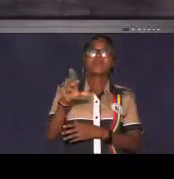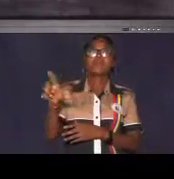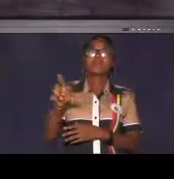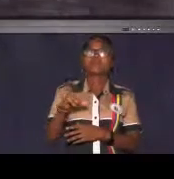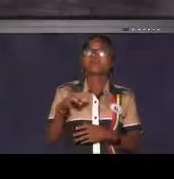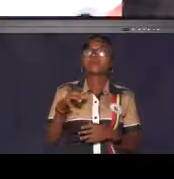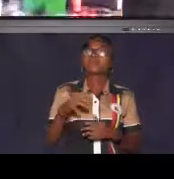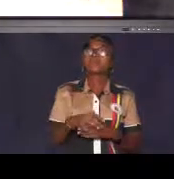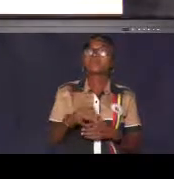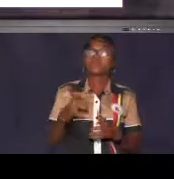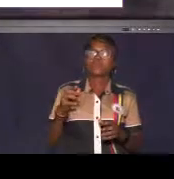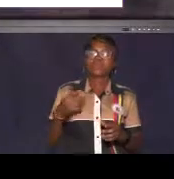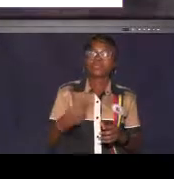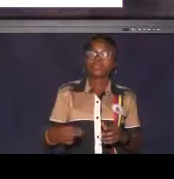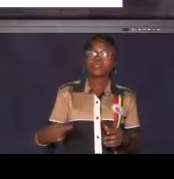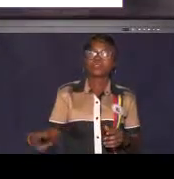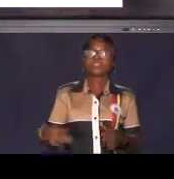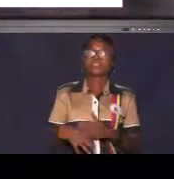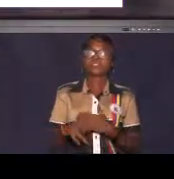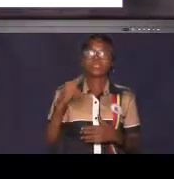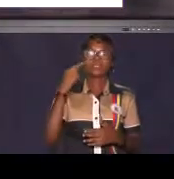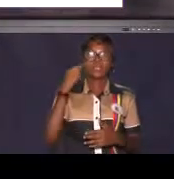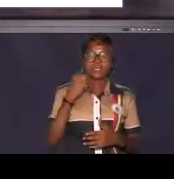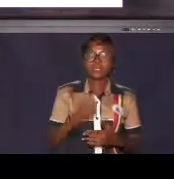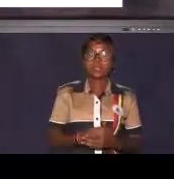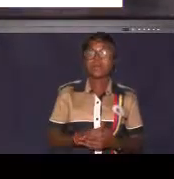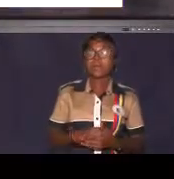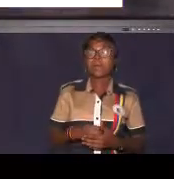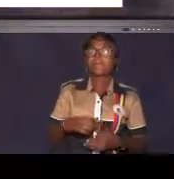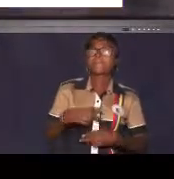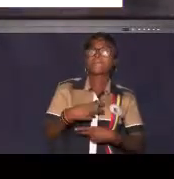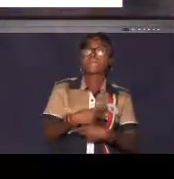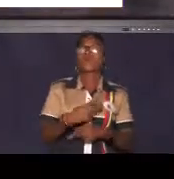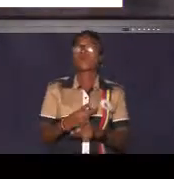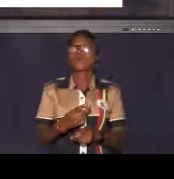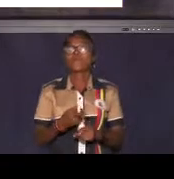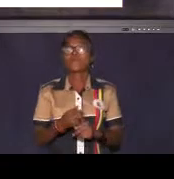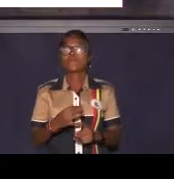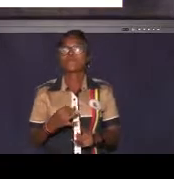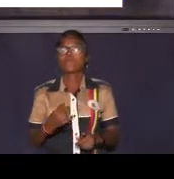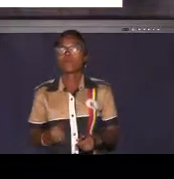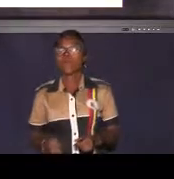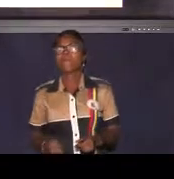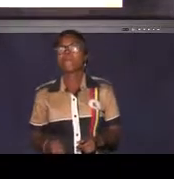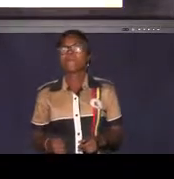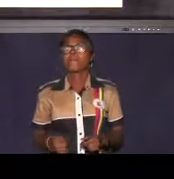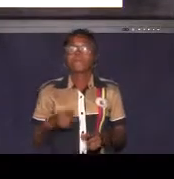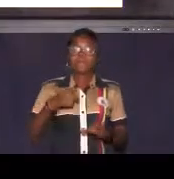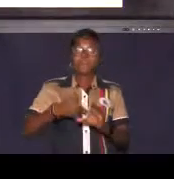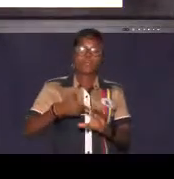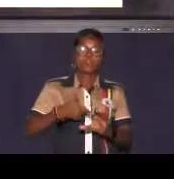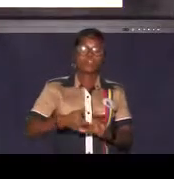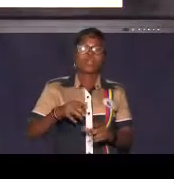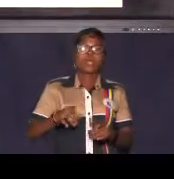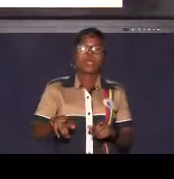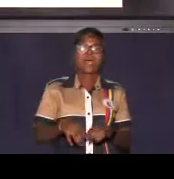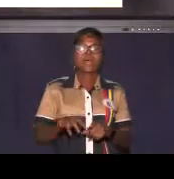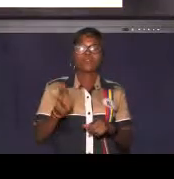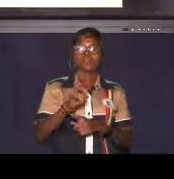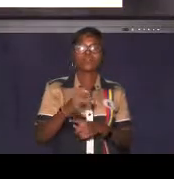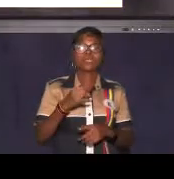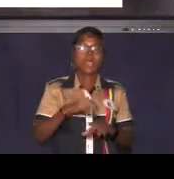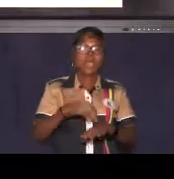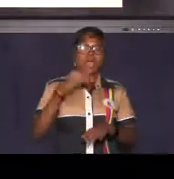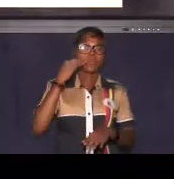Nigeria. The first one here is products from petroleum or crude oil are used as